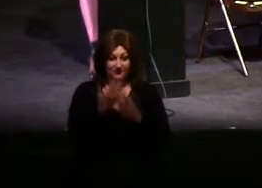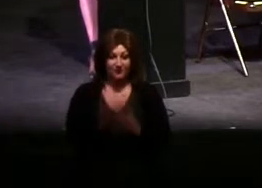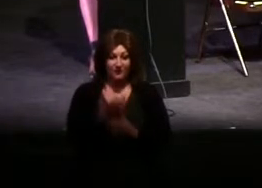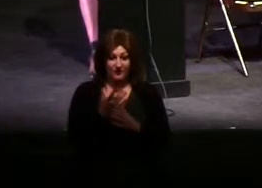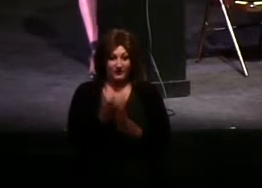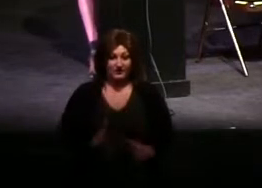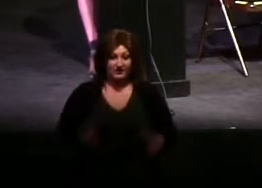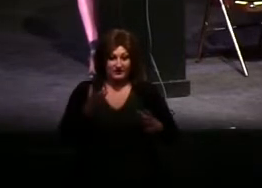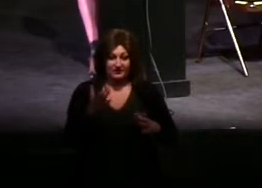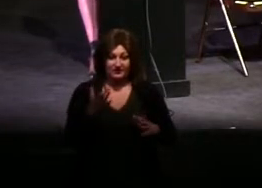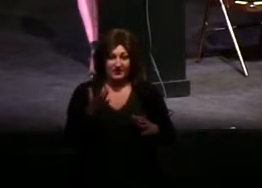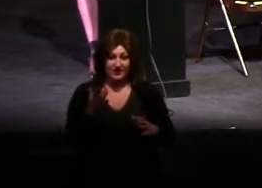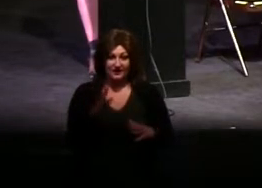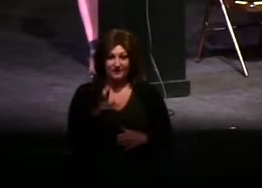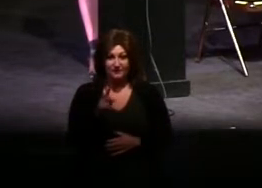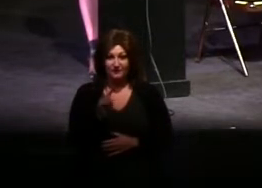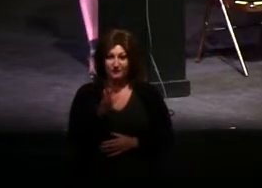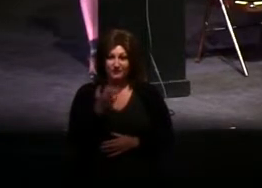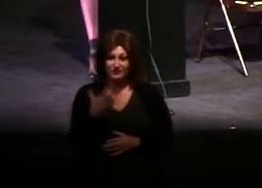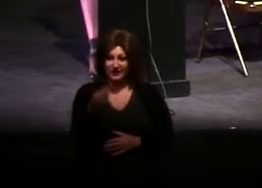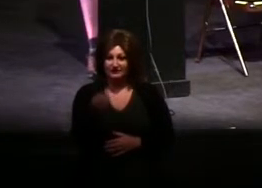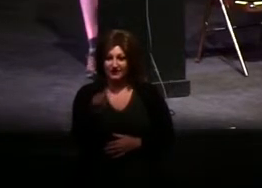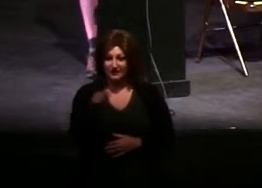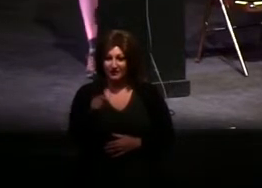bushes outside the apartment complex. So